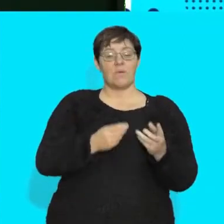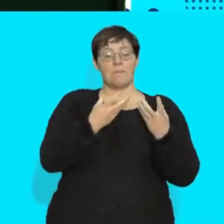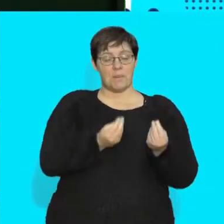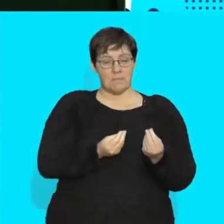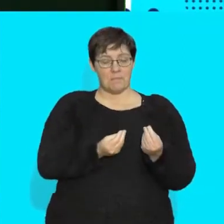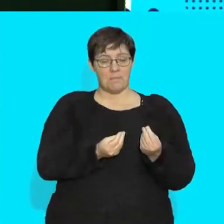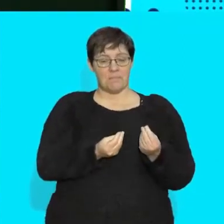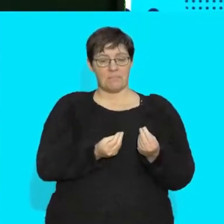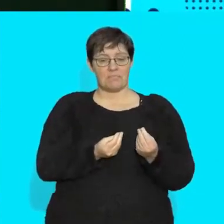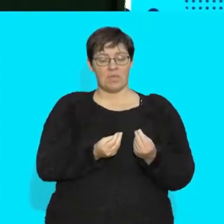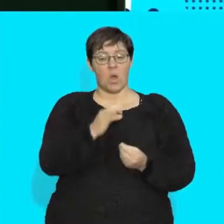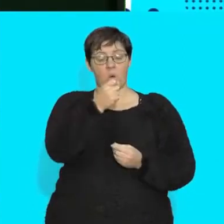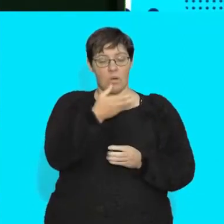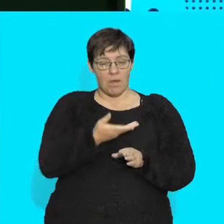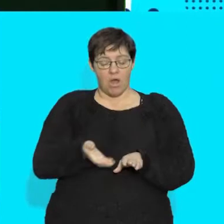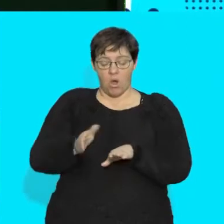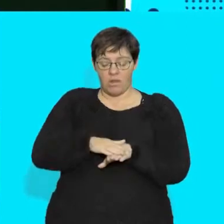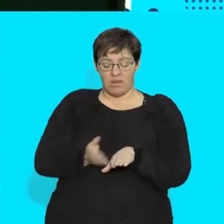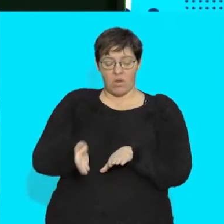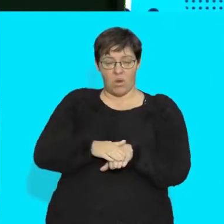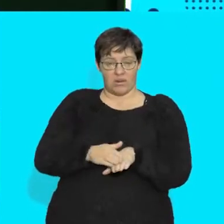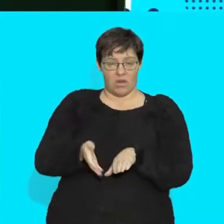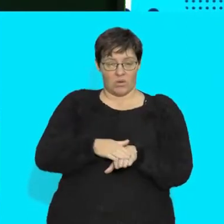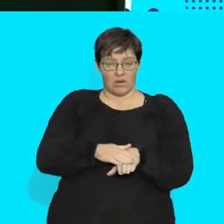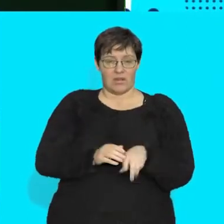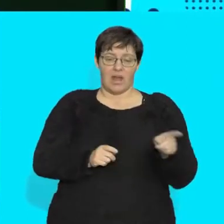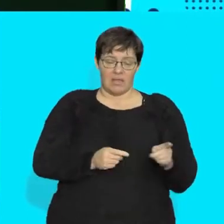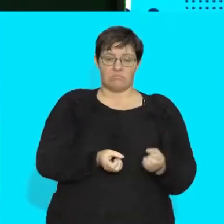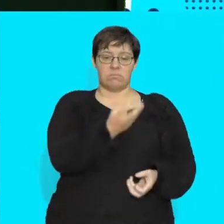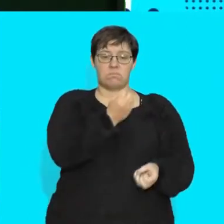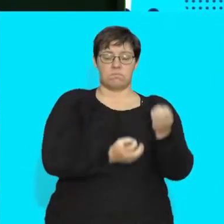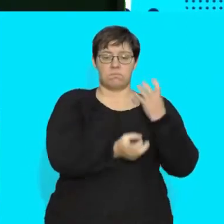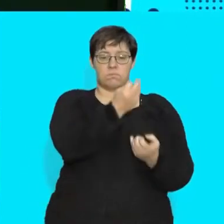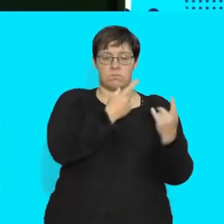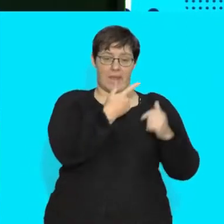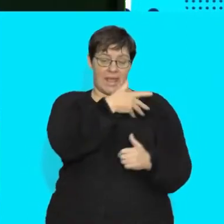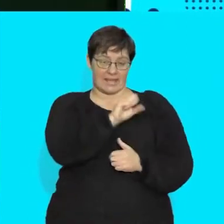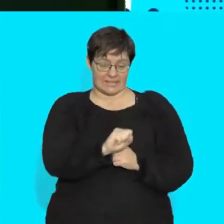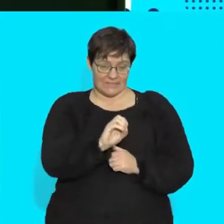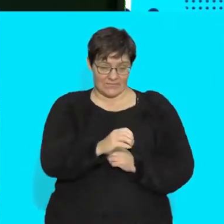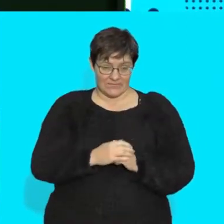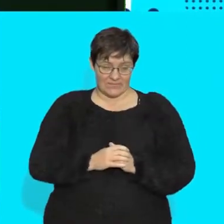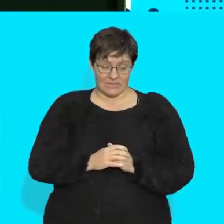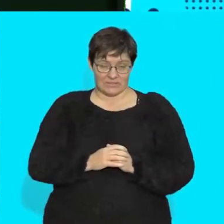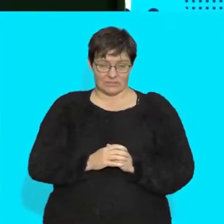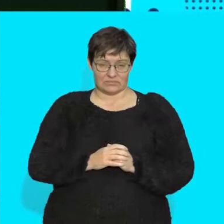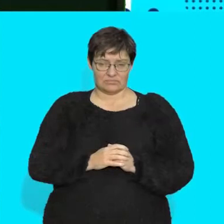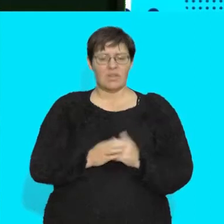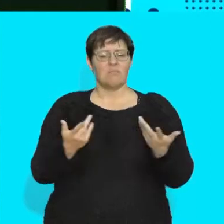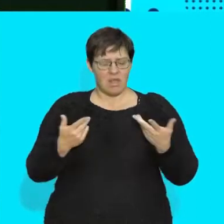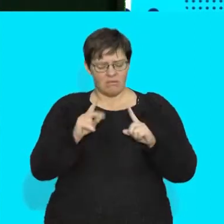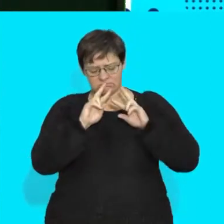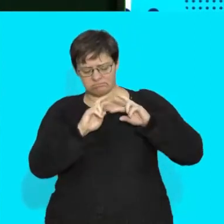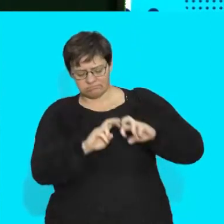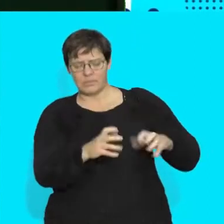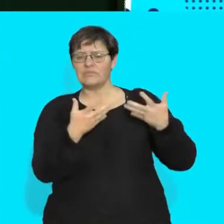get a plating of copper, and onto the other one, we're going to get bubbles of chlorine gas. So we've gone through that, and it is